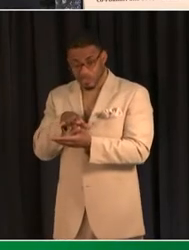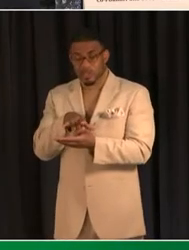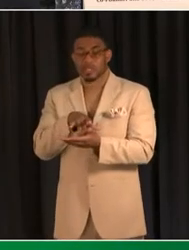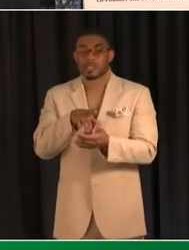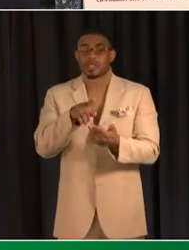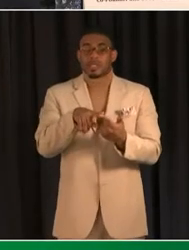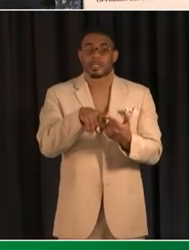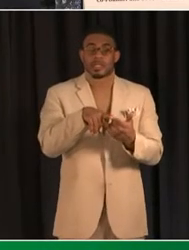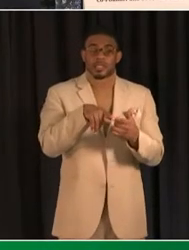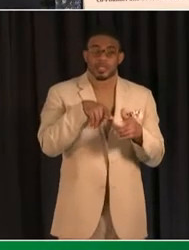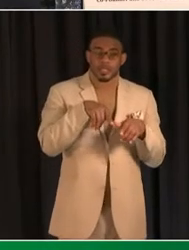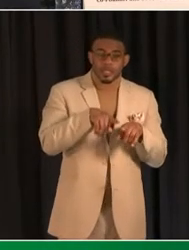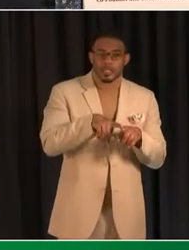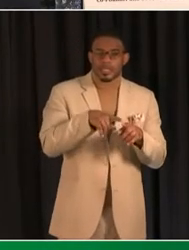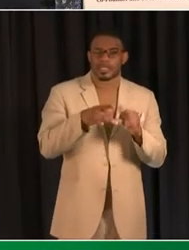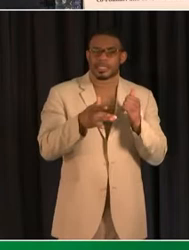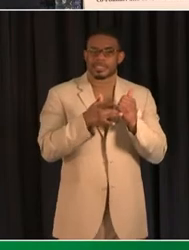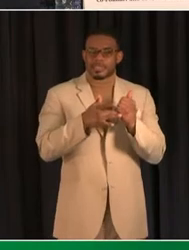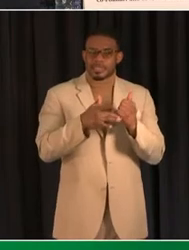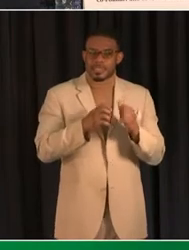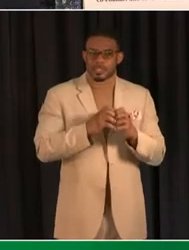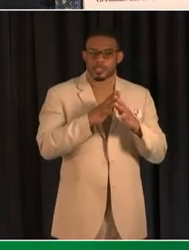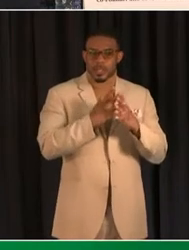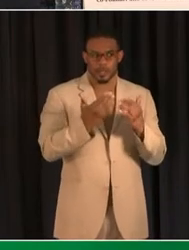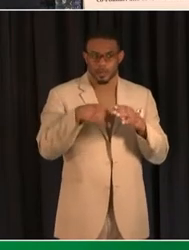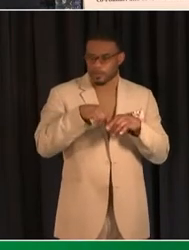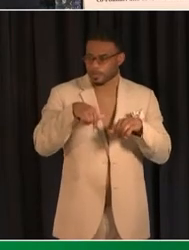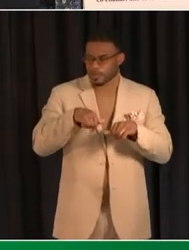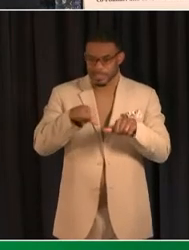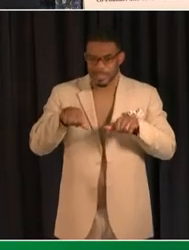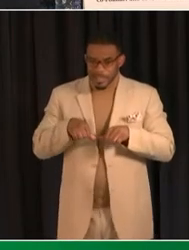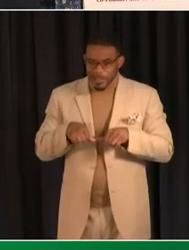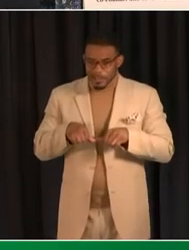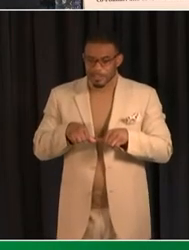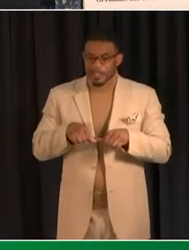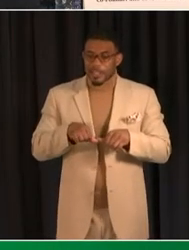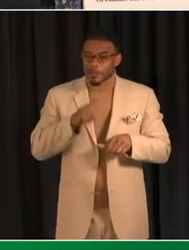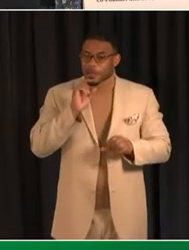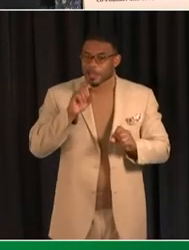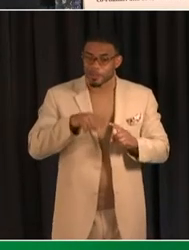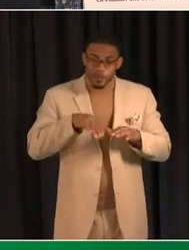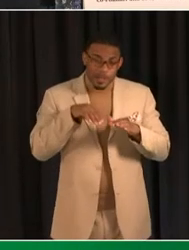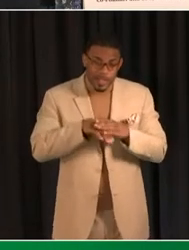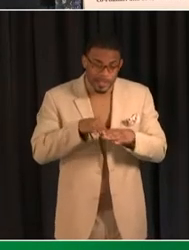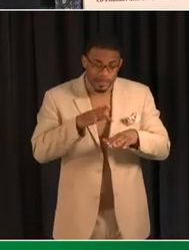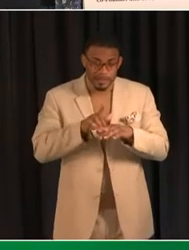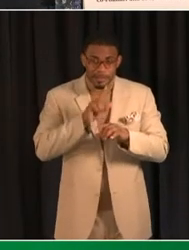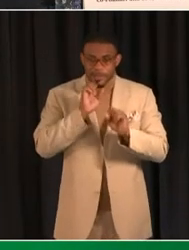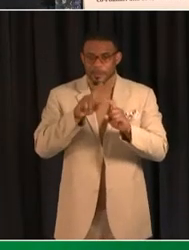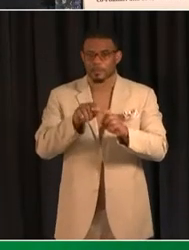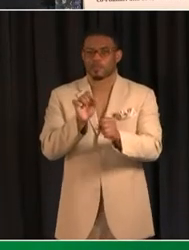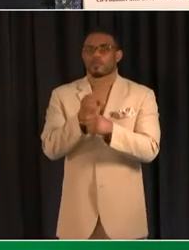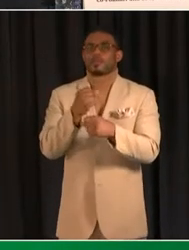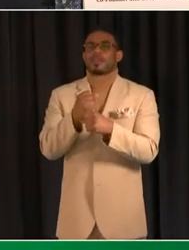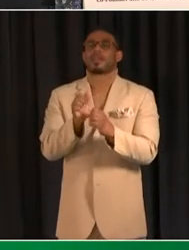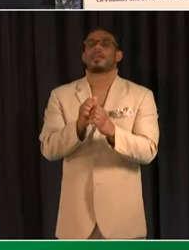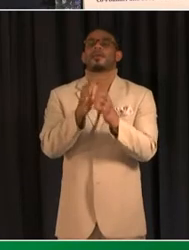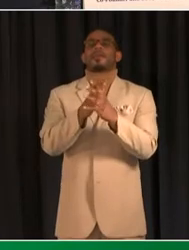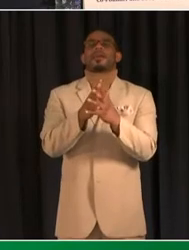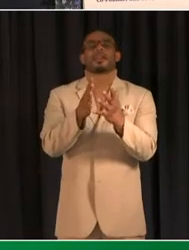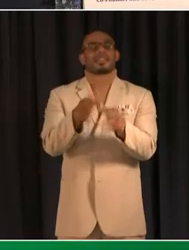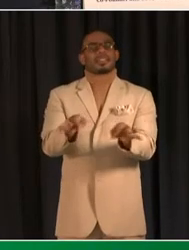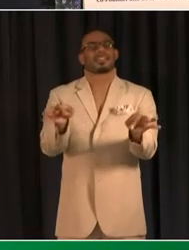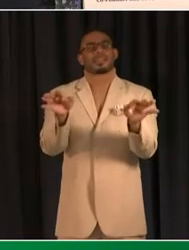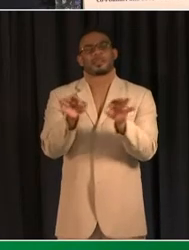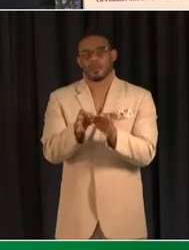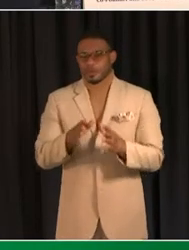centers, the amazing tech startups that are coming out of this area, and being able to access spaces to be able to create and